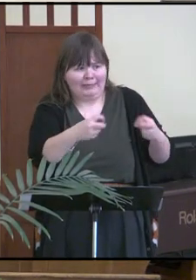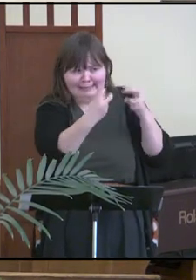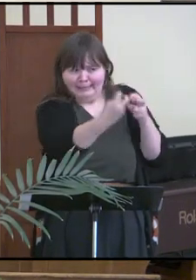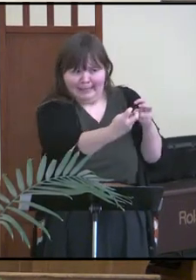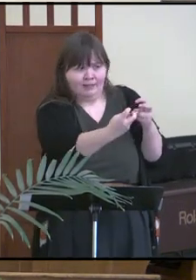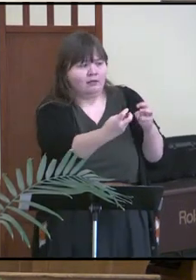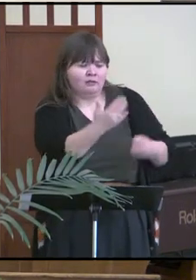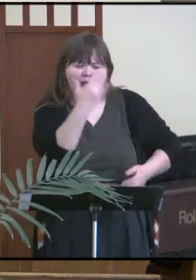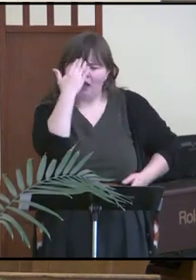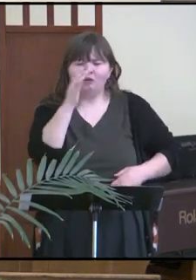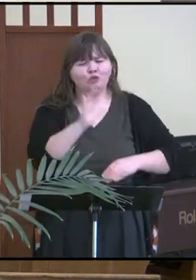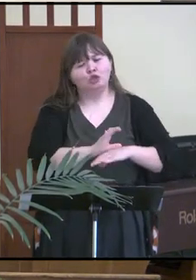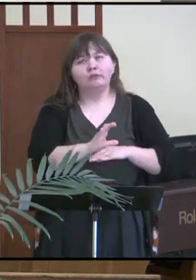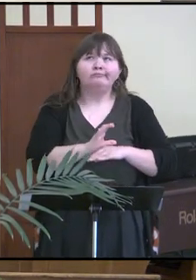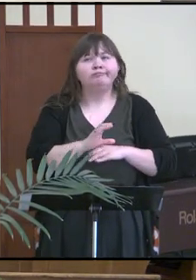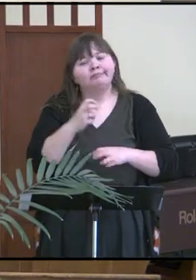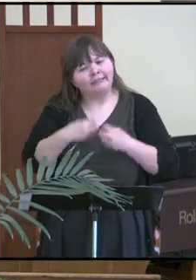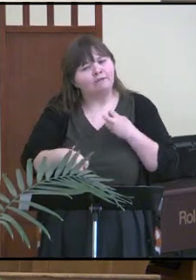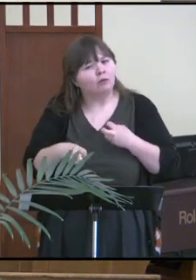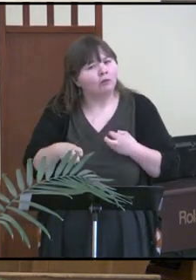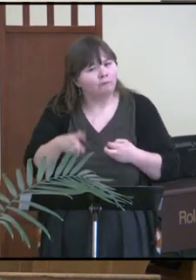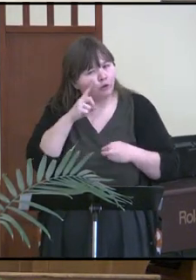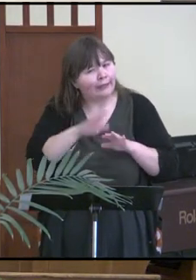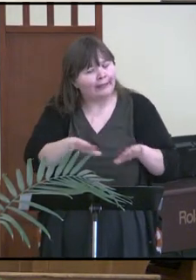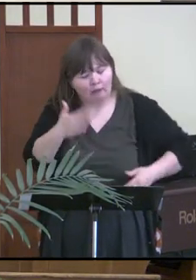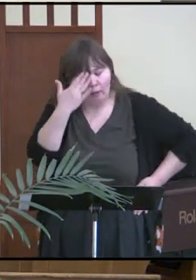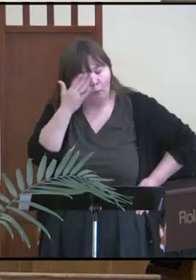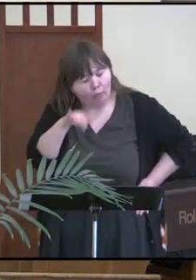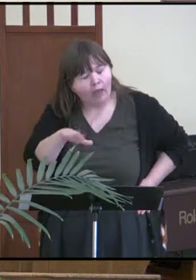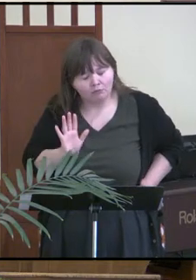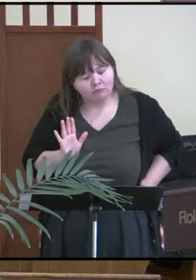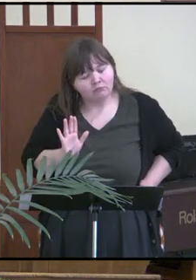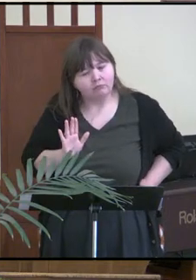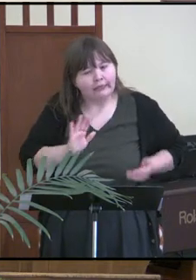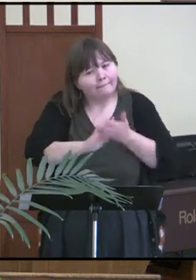at. Because I know church can get like maybe a little boring